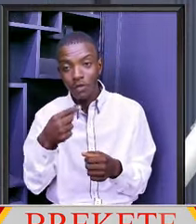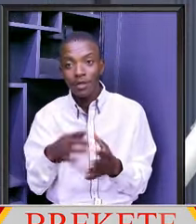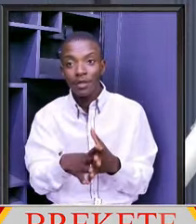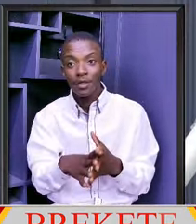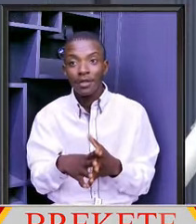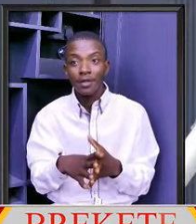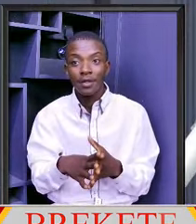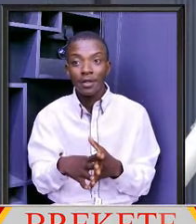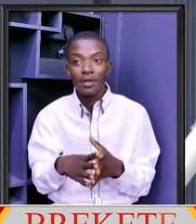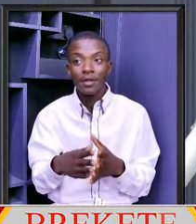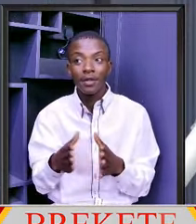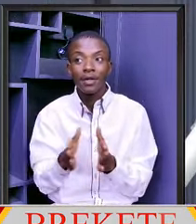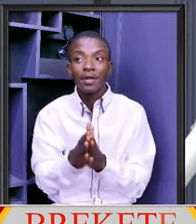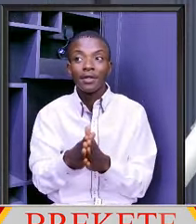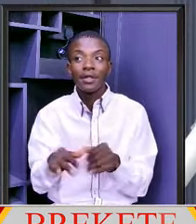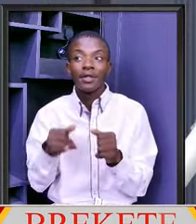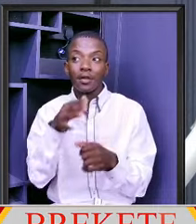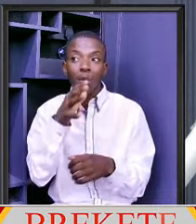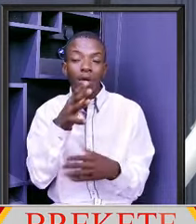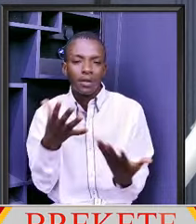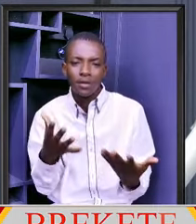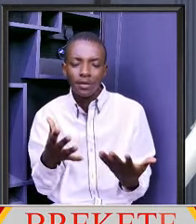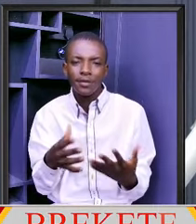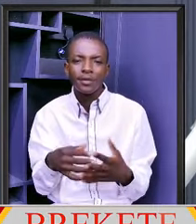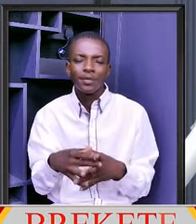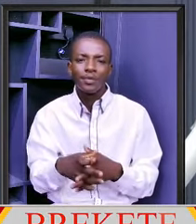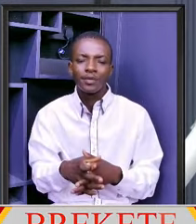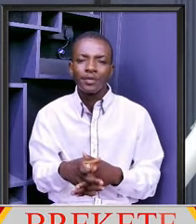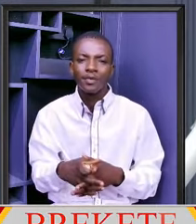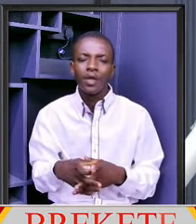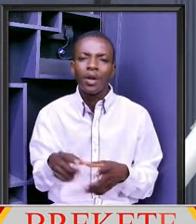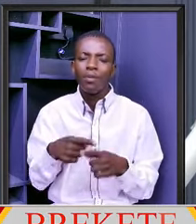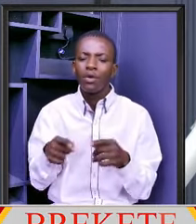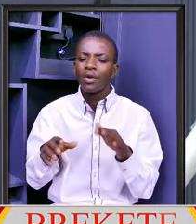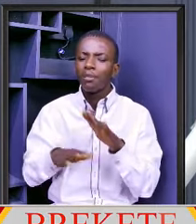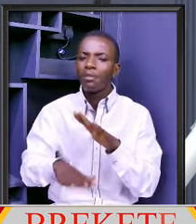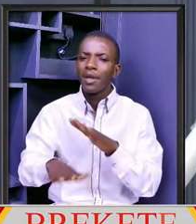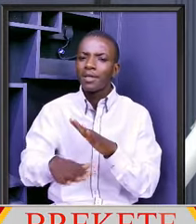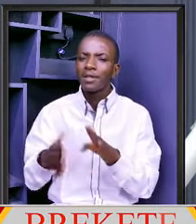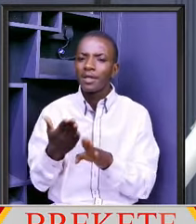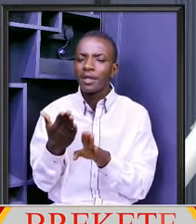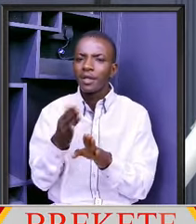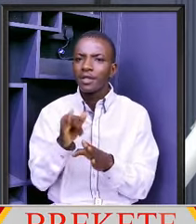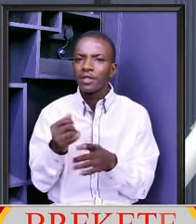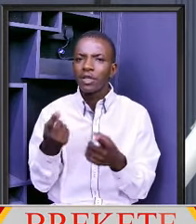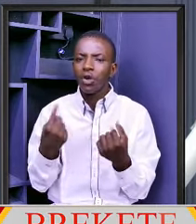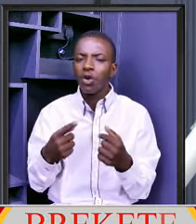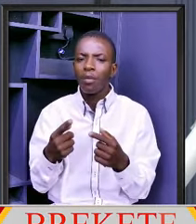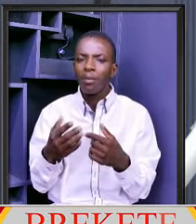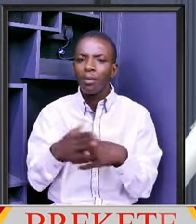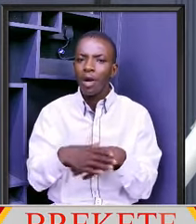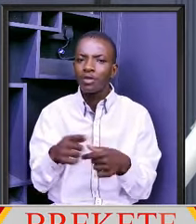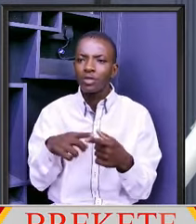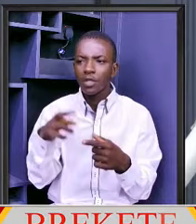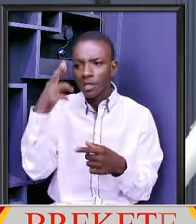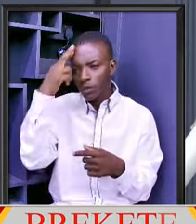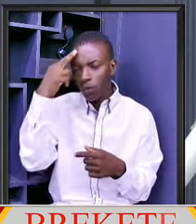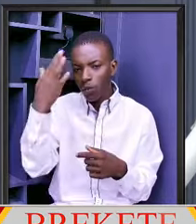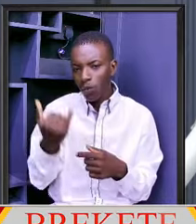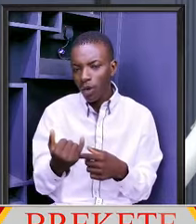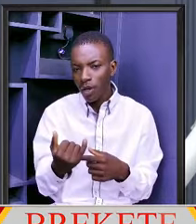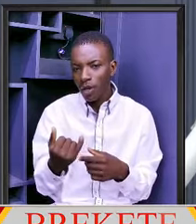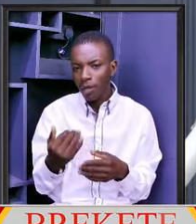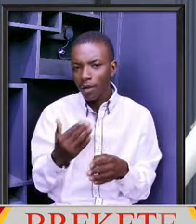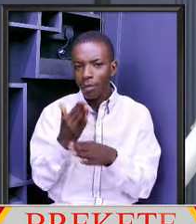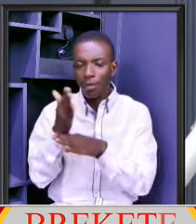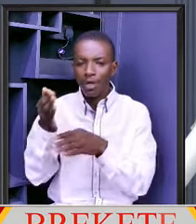ask him, mama. Are we together? But bottom line is, let's come back to the reason why I